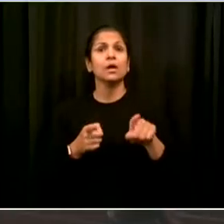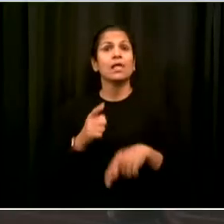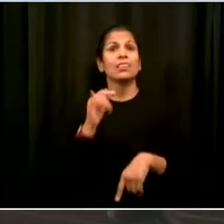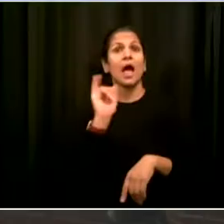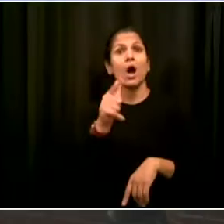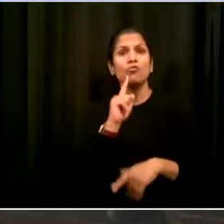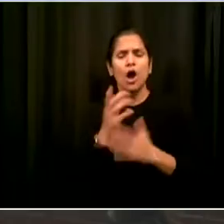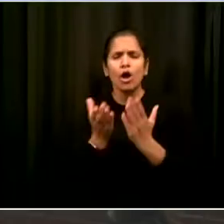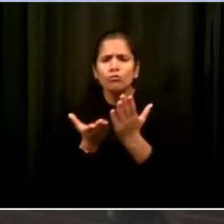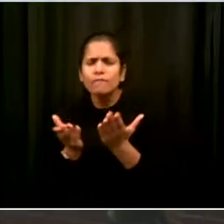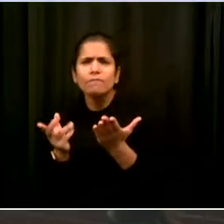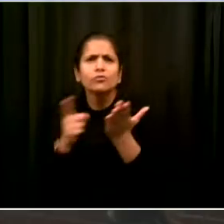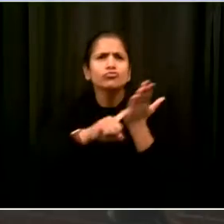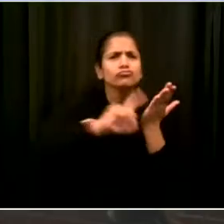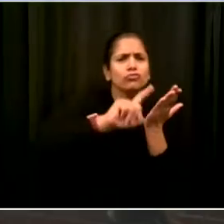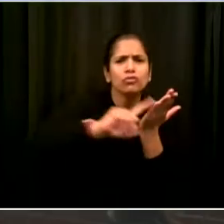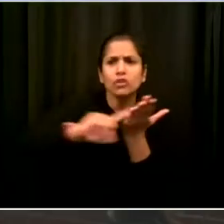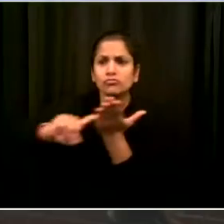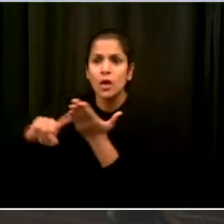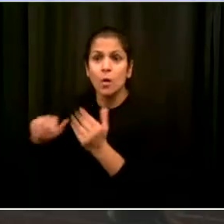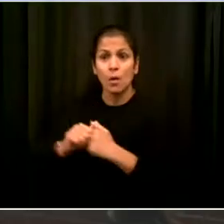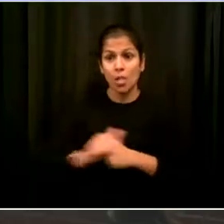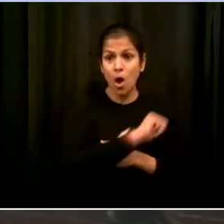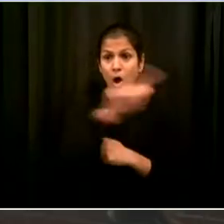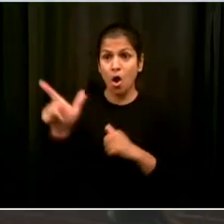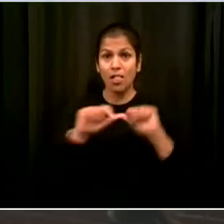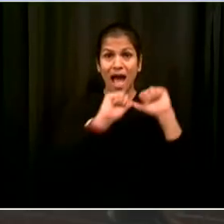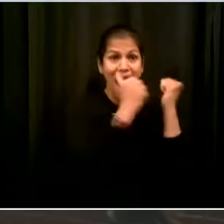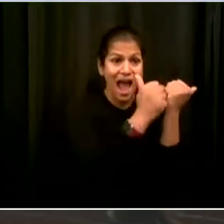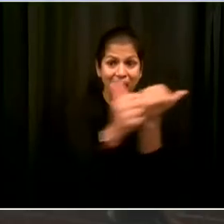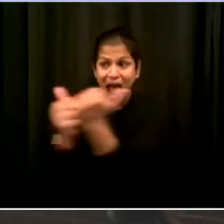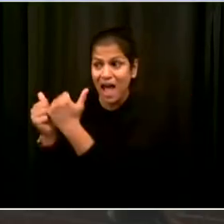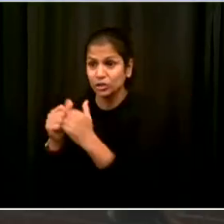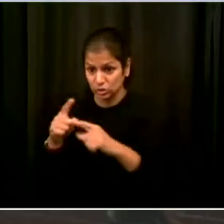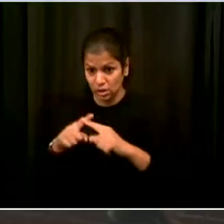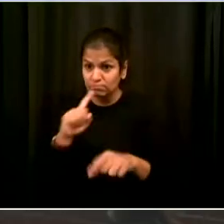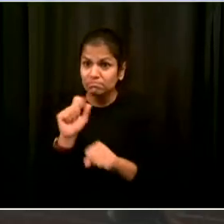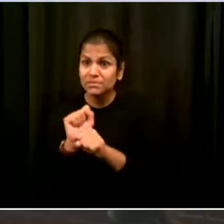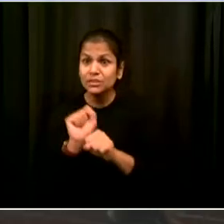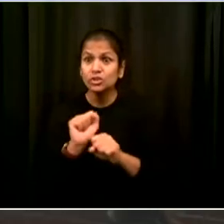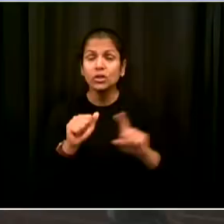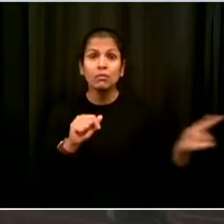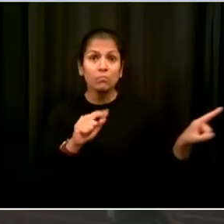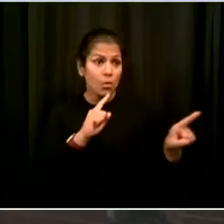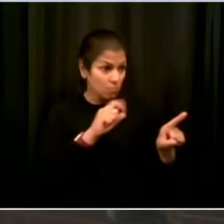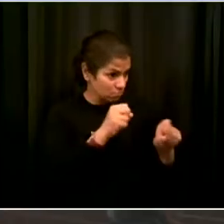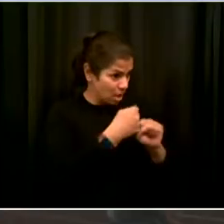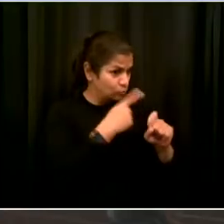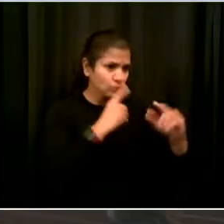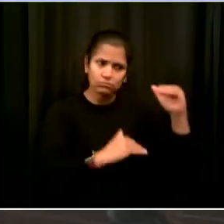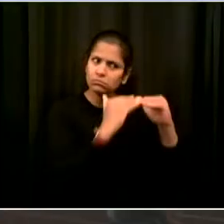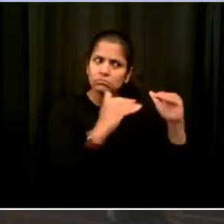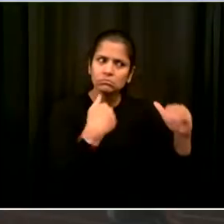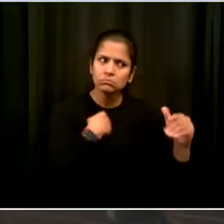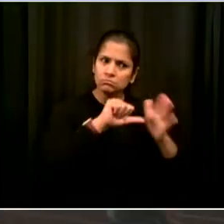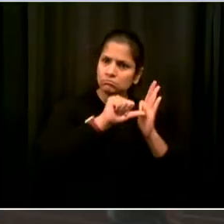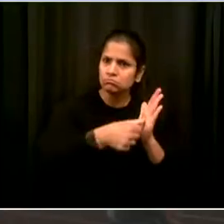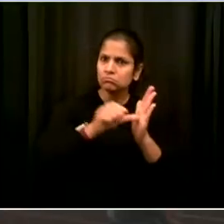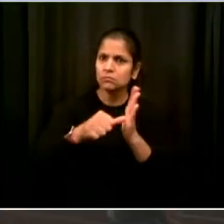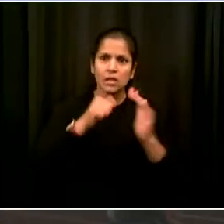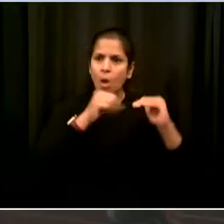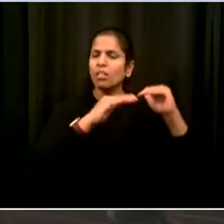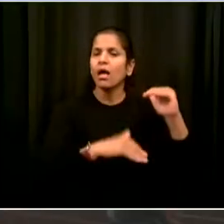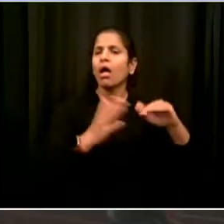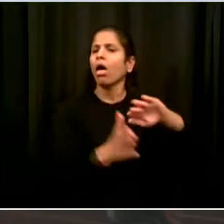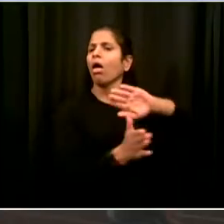I want to thank the executive director, Sadia Sherman, for her outstanding leadership. She's here with us today. Thank you, Sadia, and